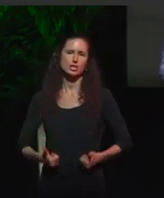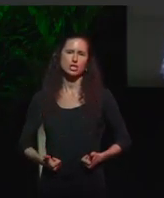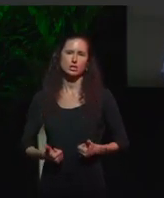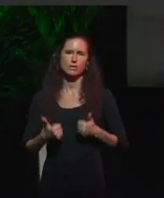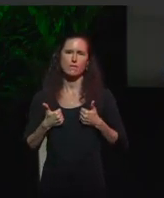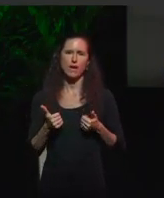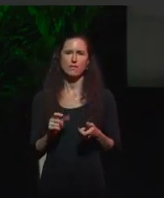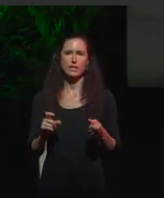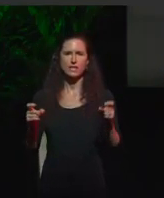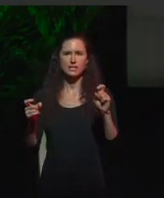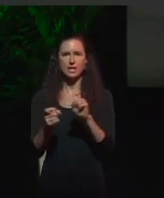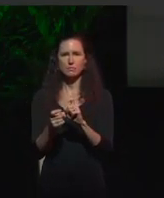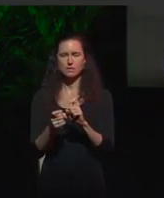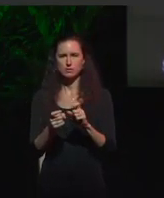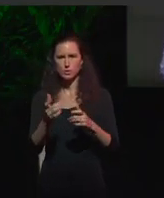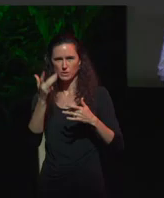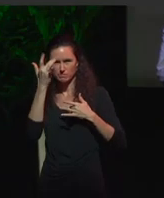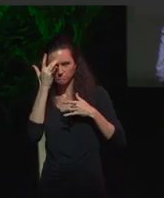and adapting to a pandemic.